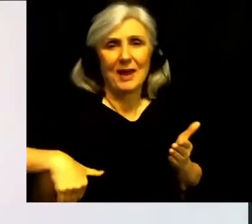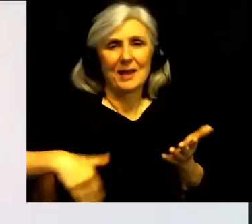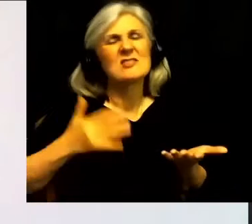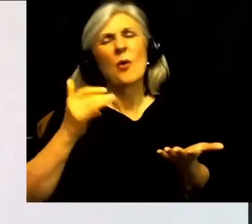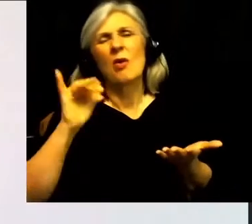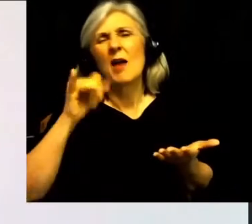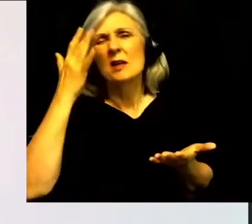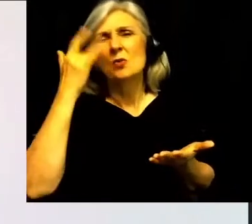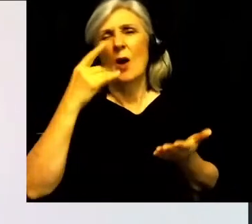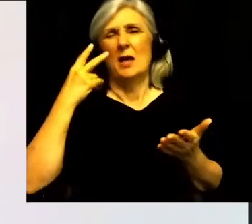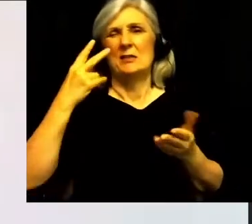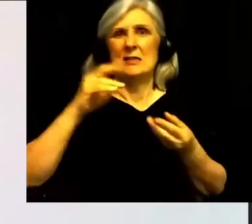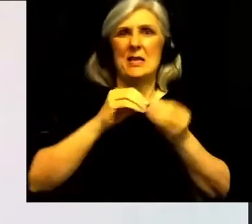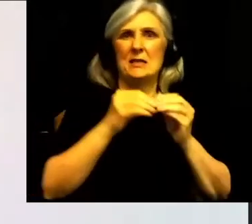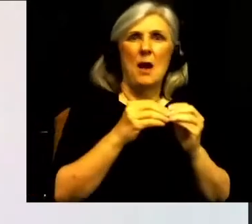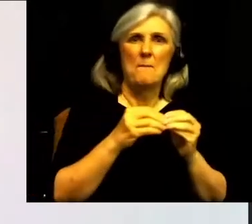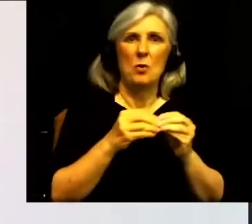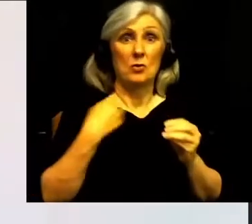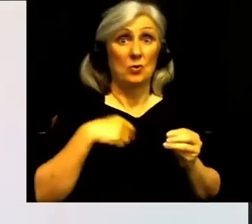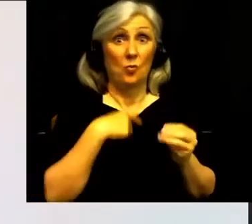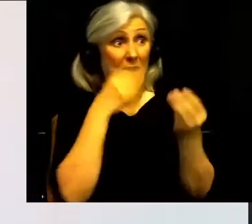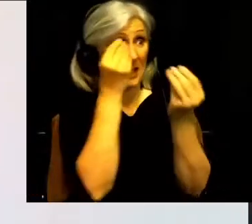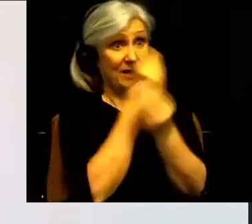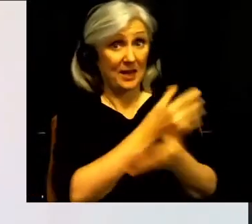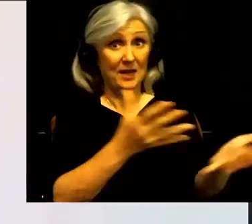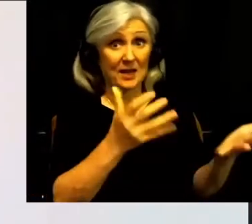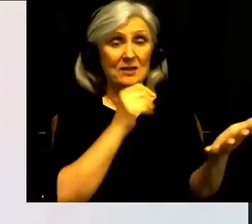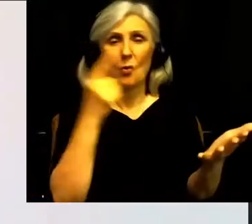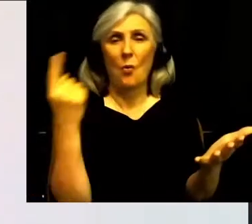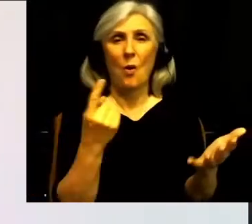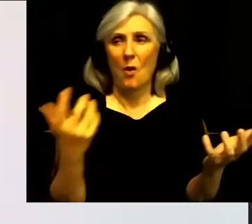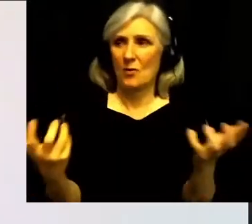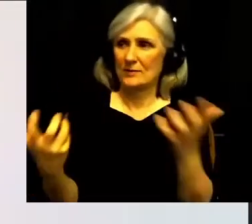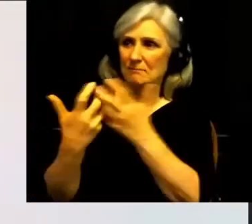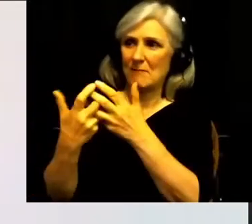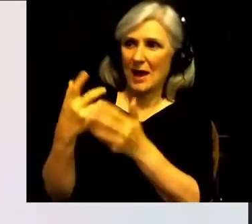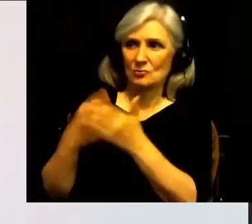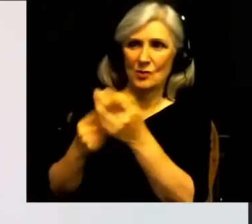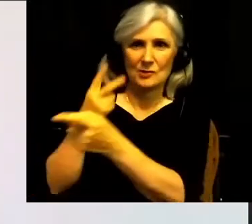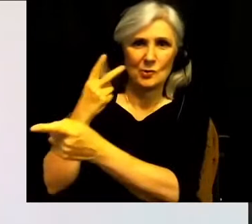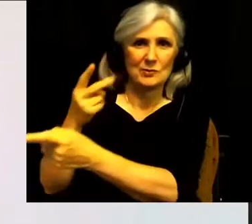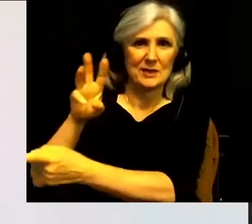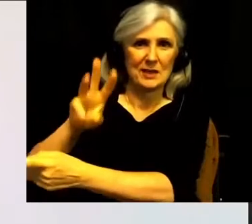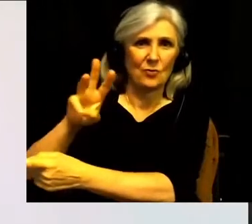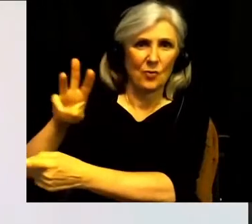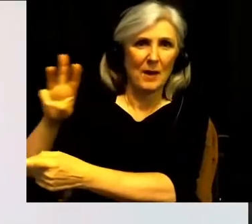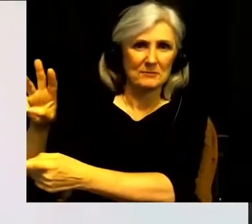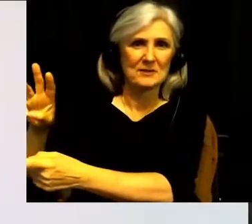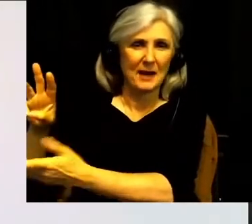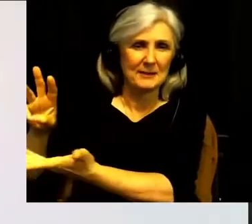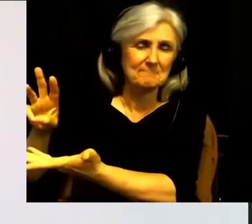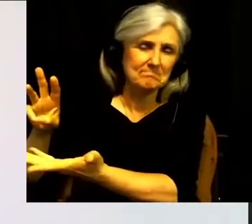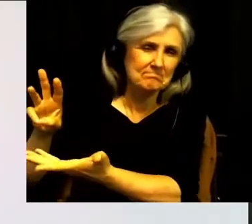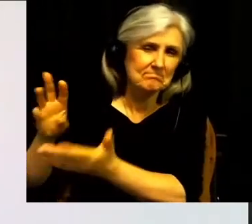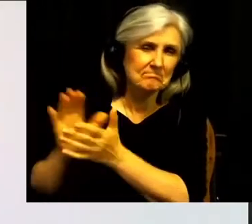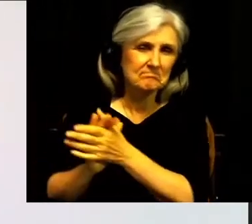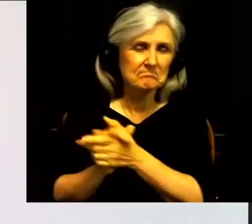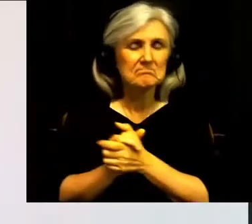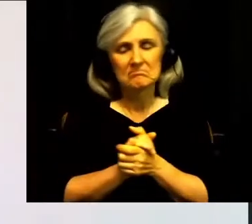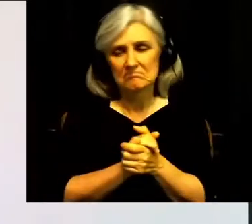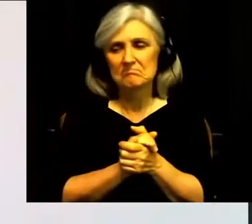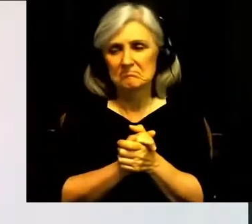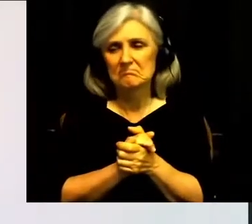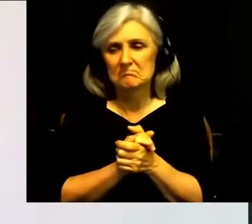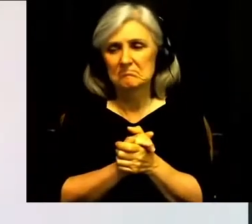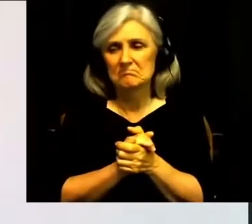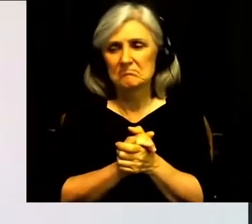ongoing effort. It happened to be a good number of them that were in the system today, but we're glad to be